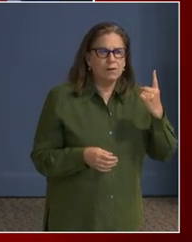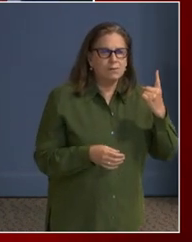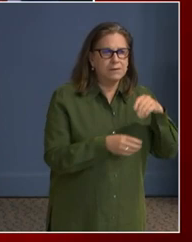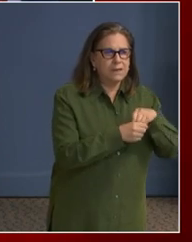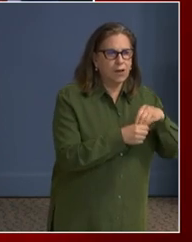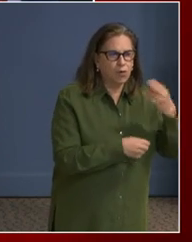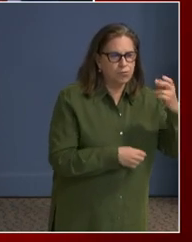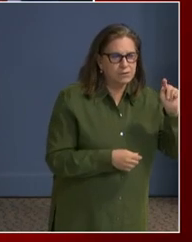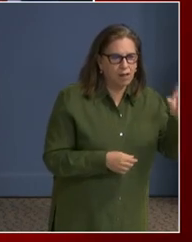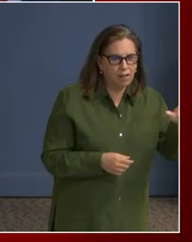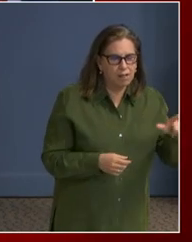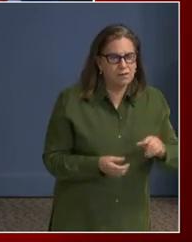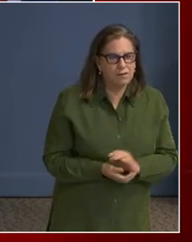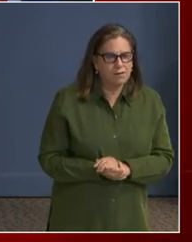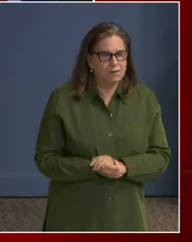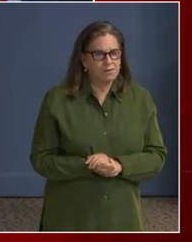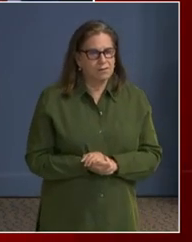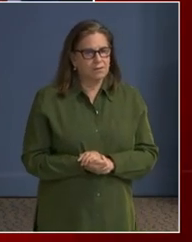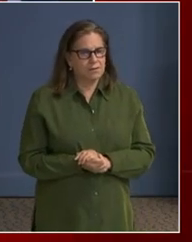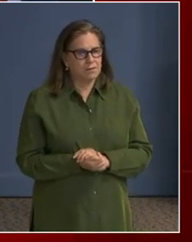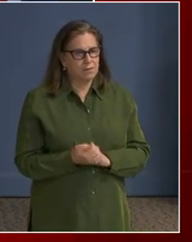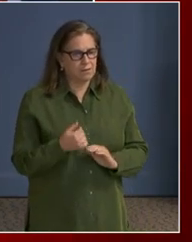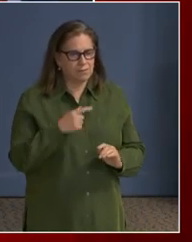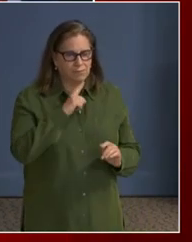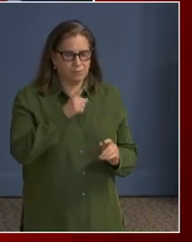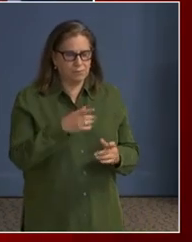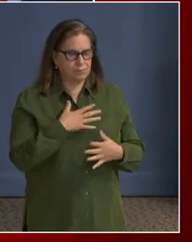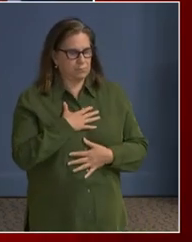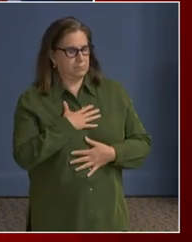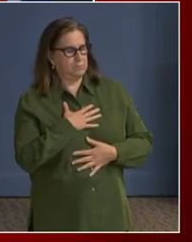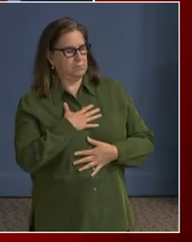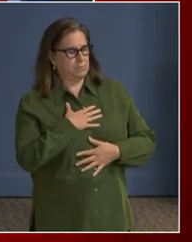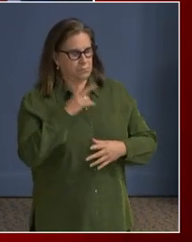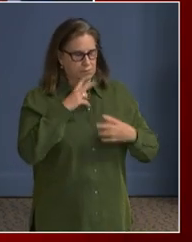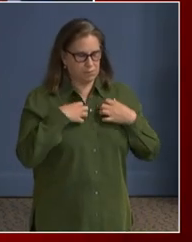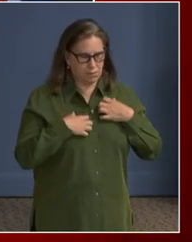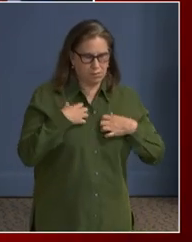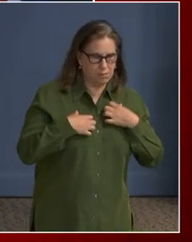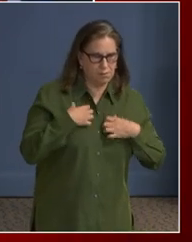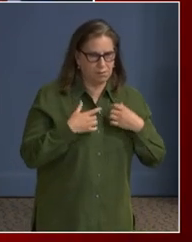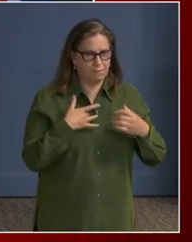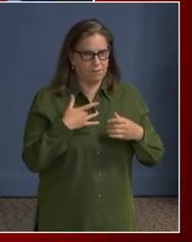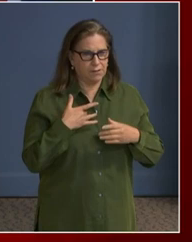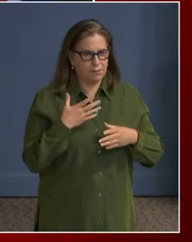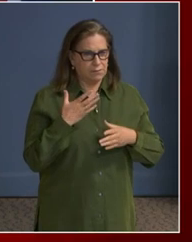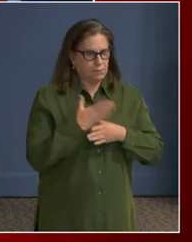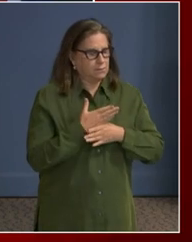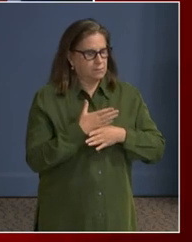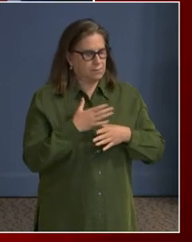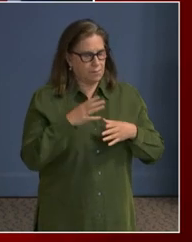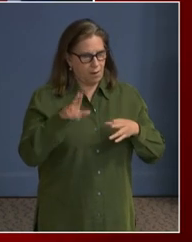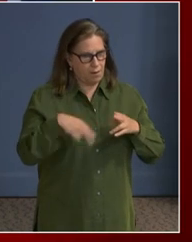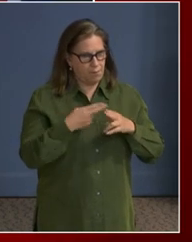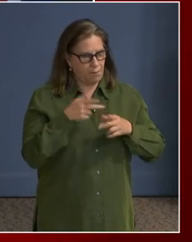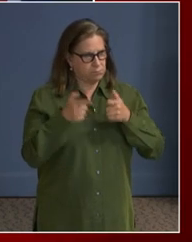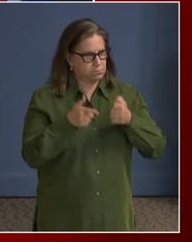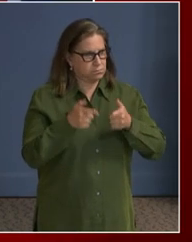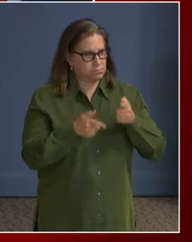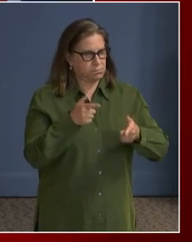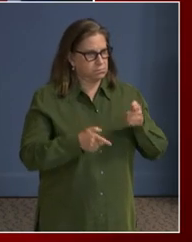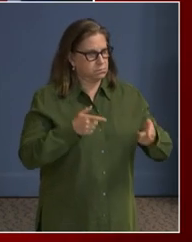You know, I think it's disturbing to all of us to be over 100 homicides at this point in the year.